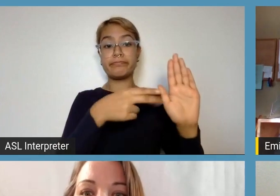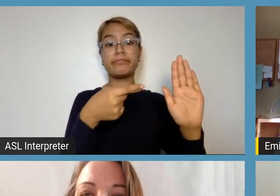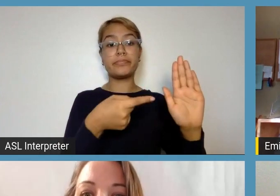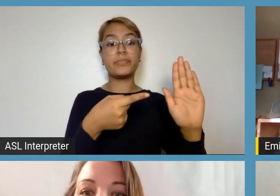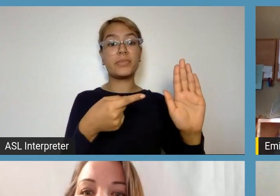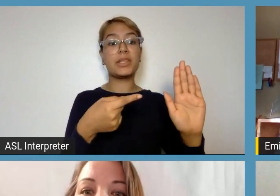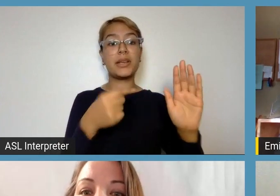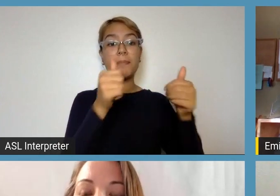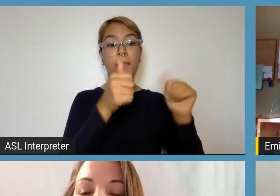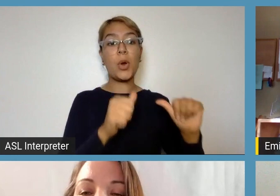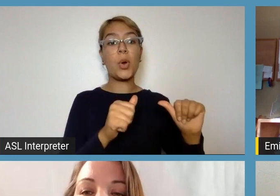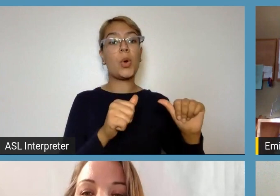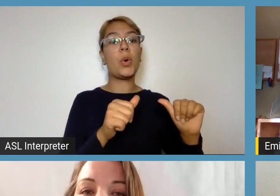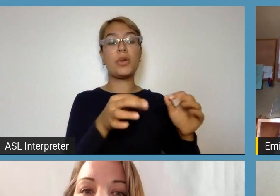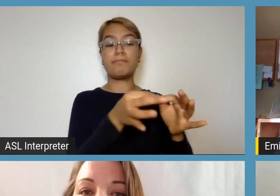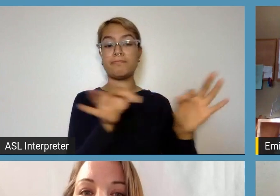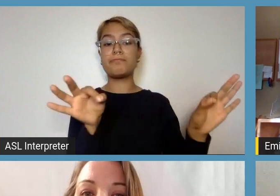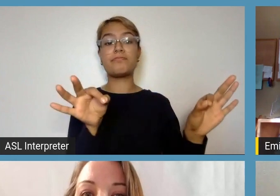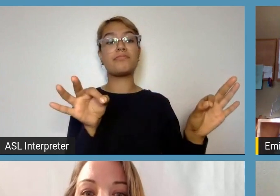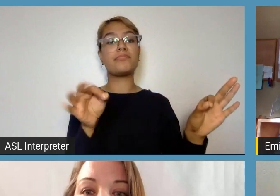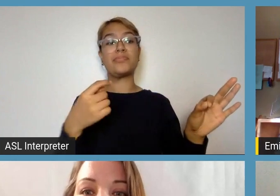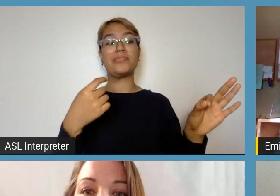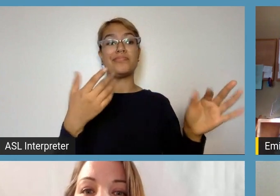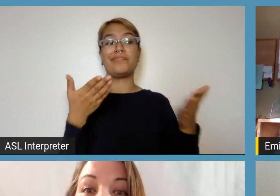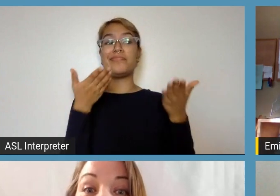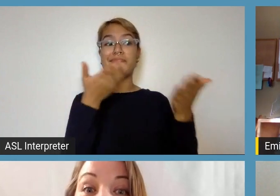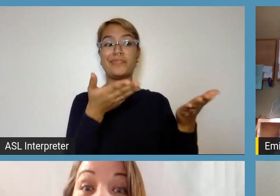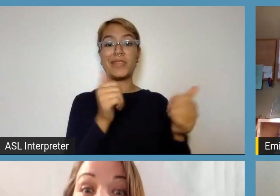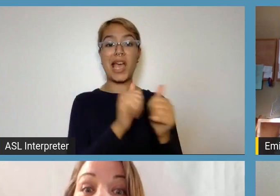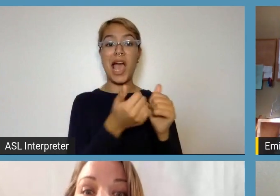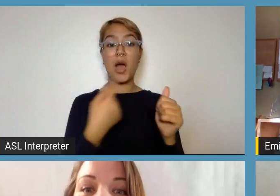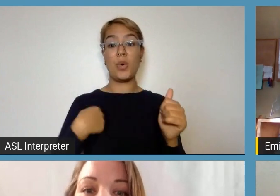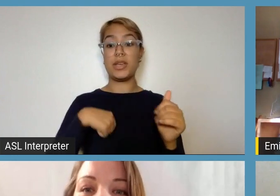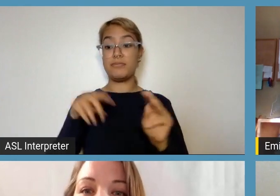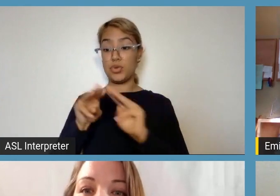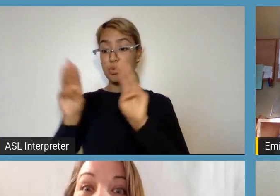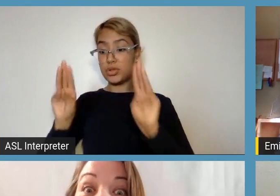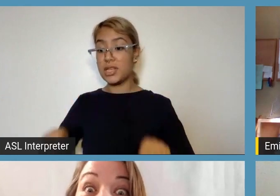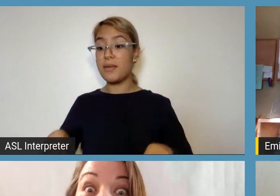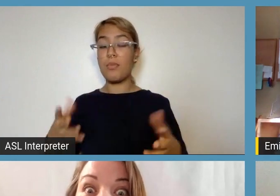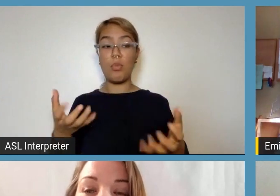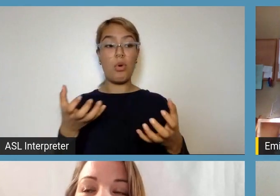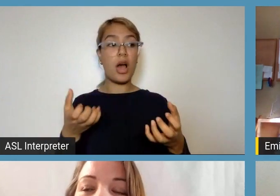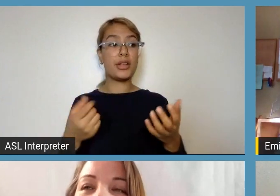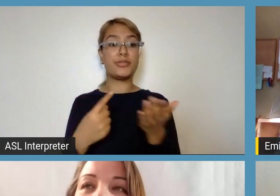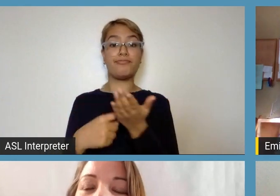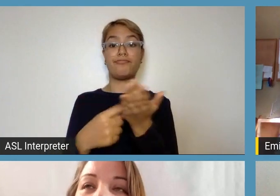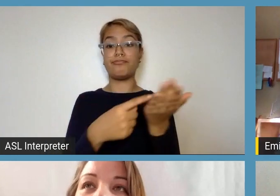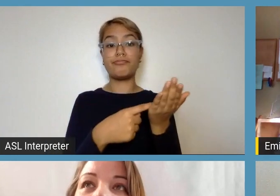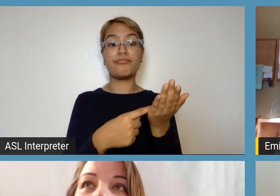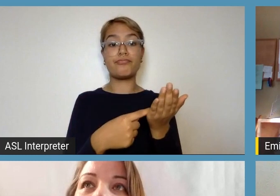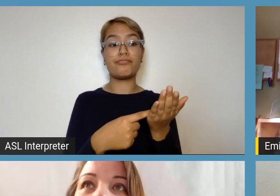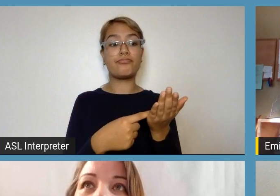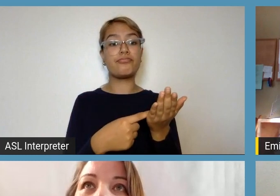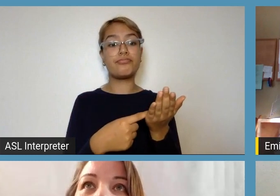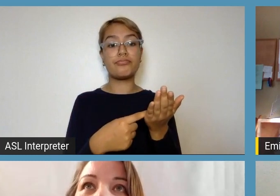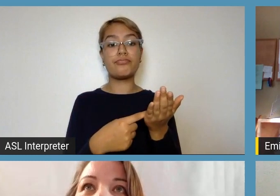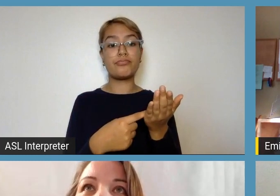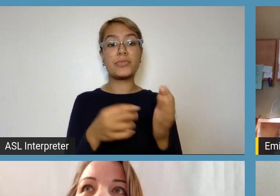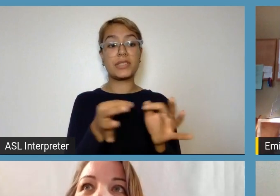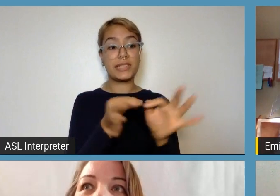up with action. Here's how we are actively addressing what we said in the statement. And,